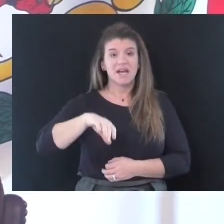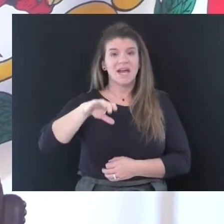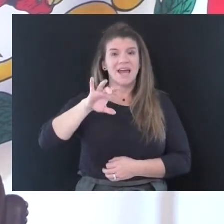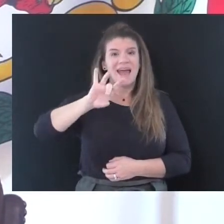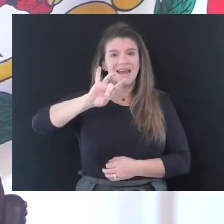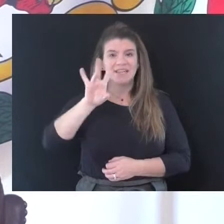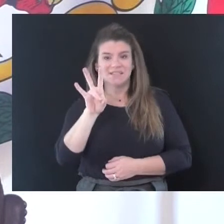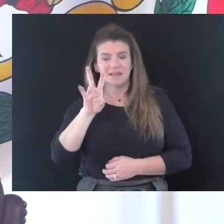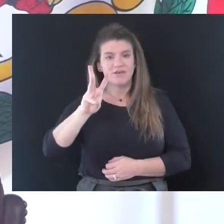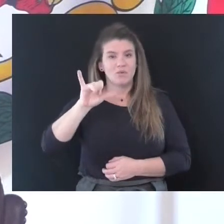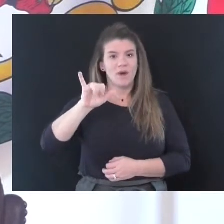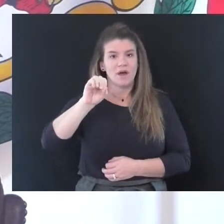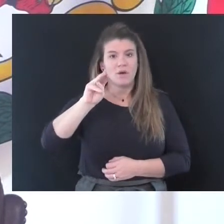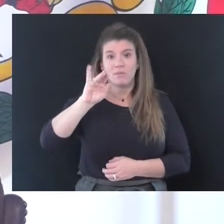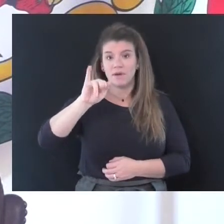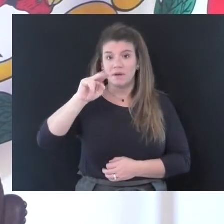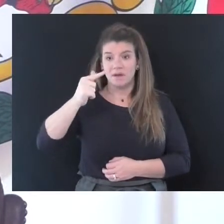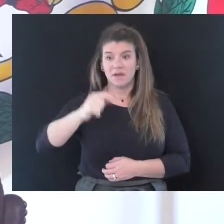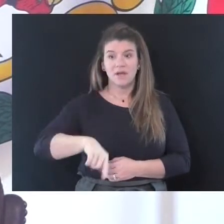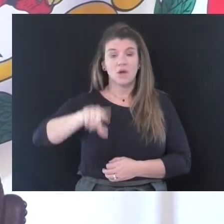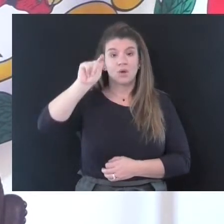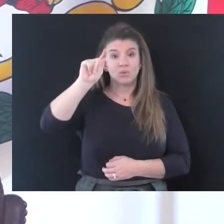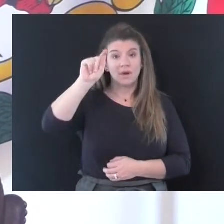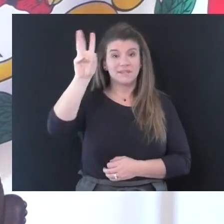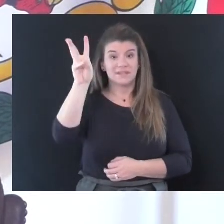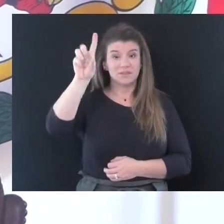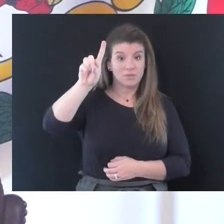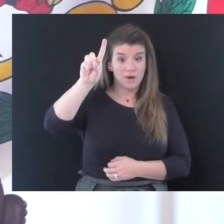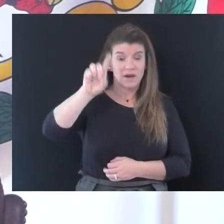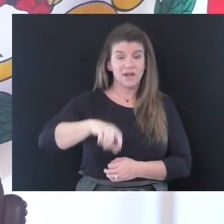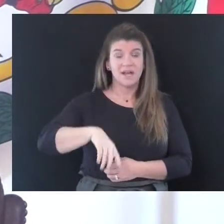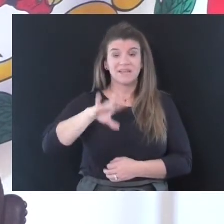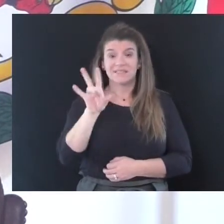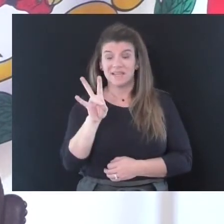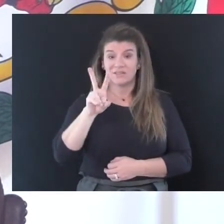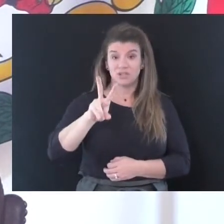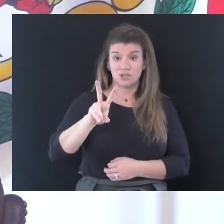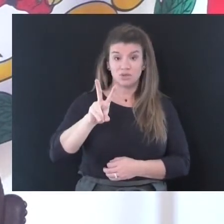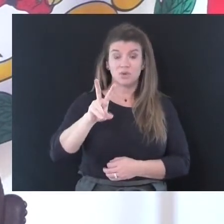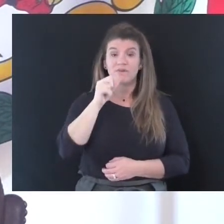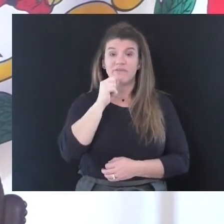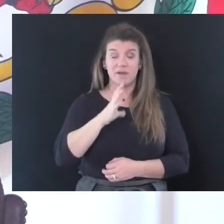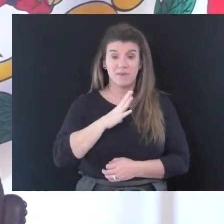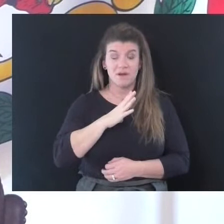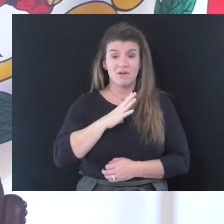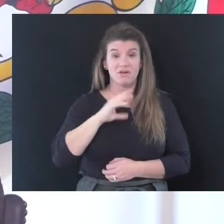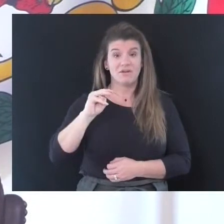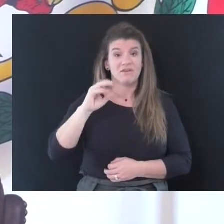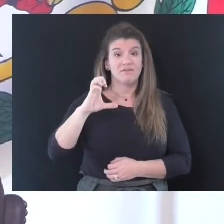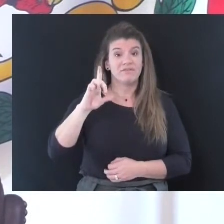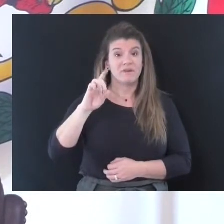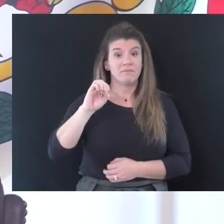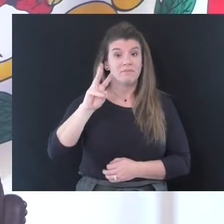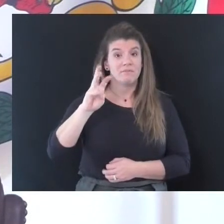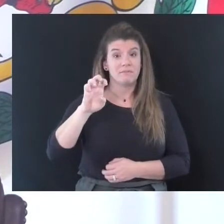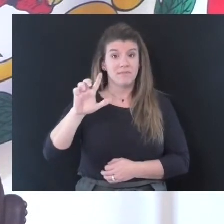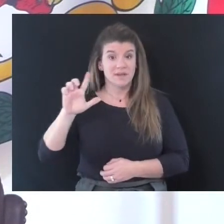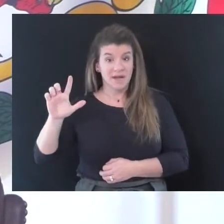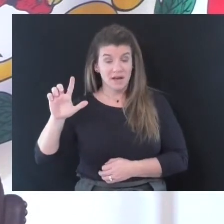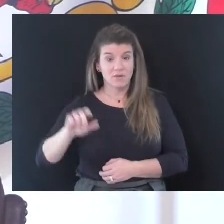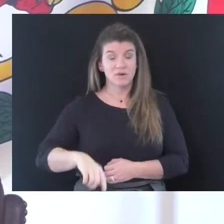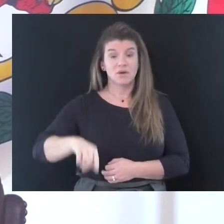Wyoming County. Our 2,061st death is a 72-year-old female from McDowell County.